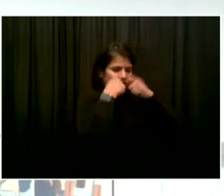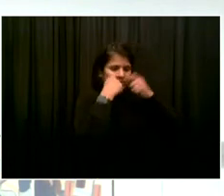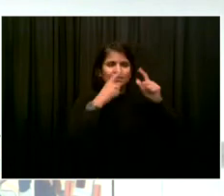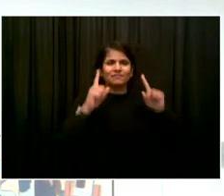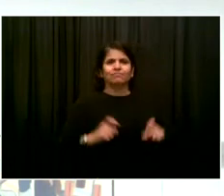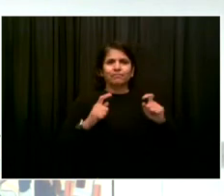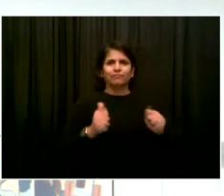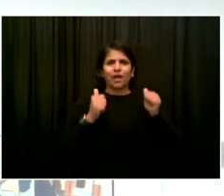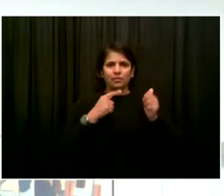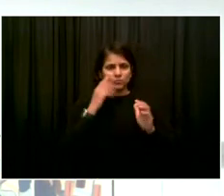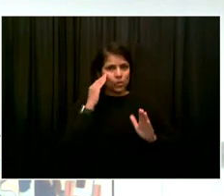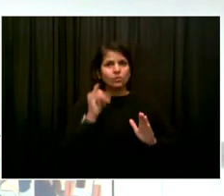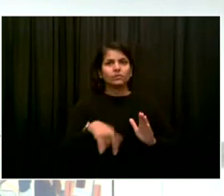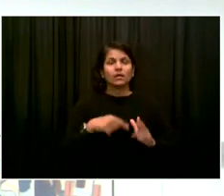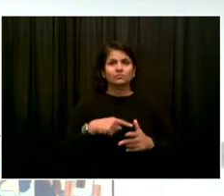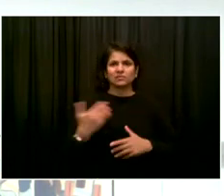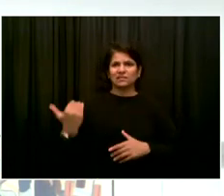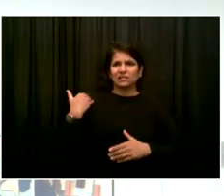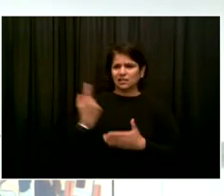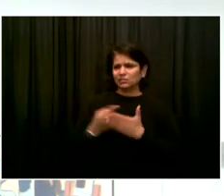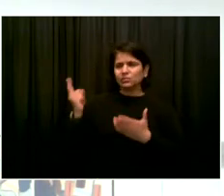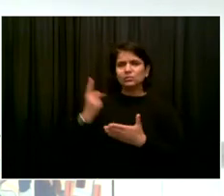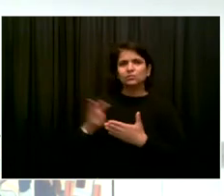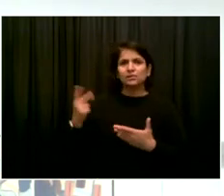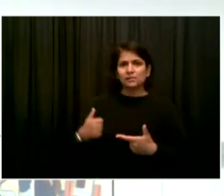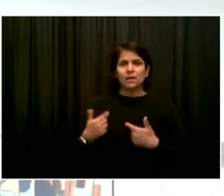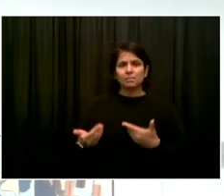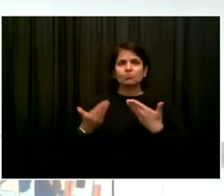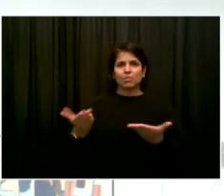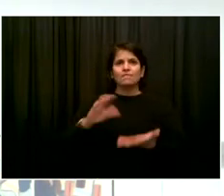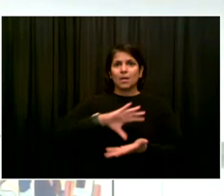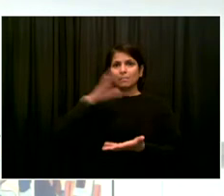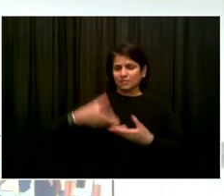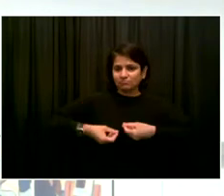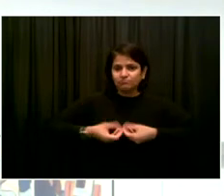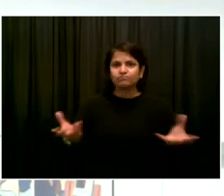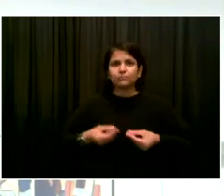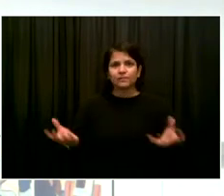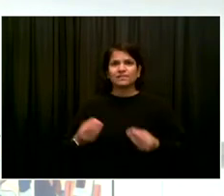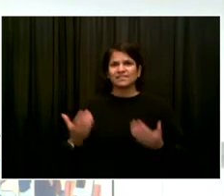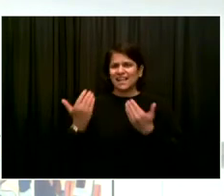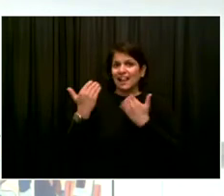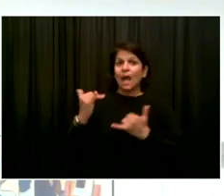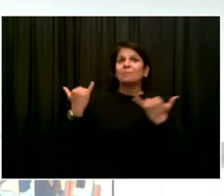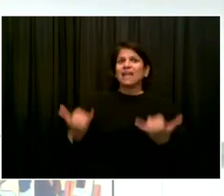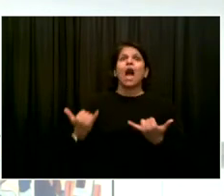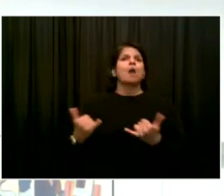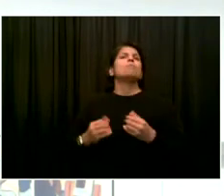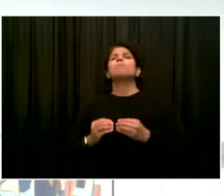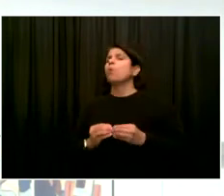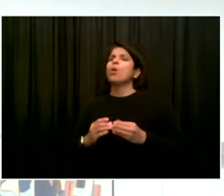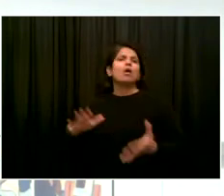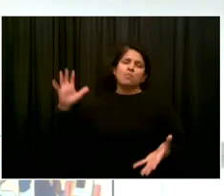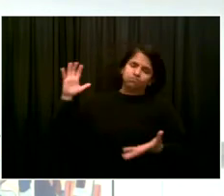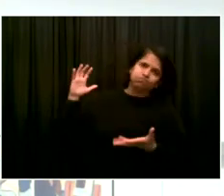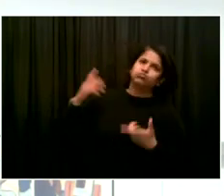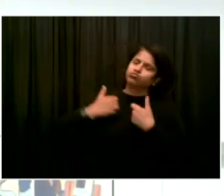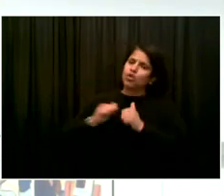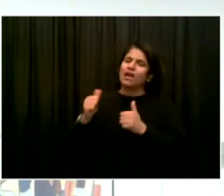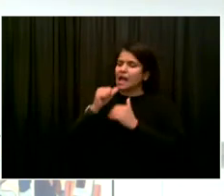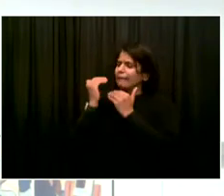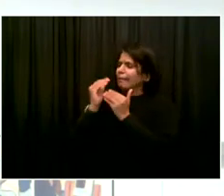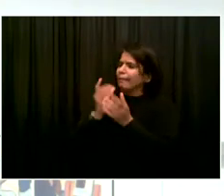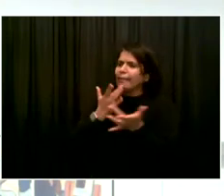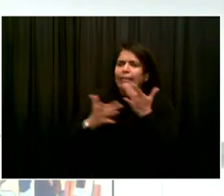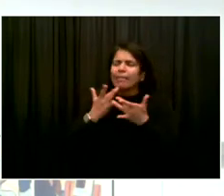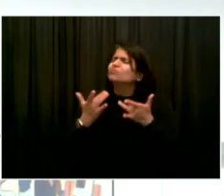weeks, but we're moving heaven and earth. I'm working with state partners and federal partners to get that supply to be able